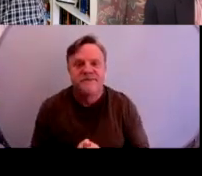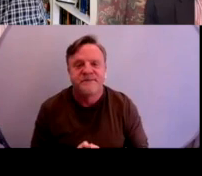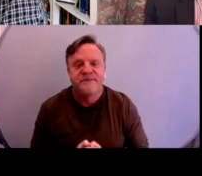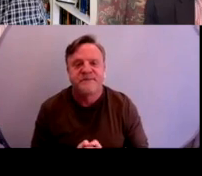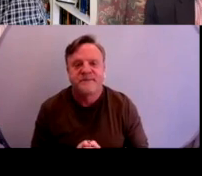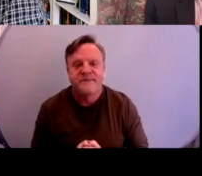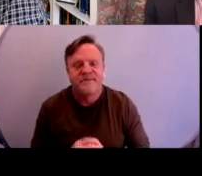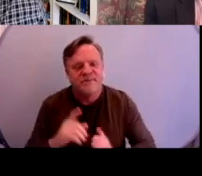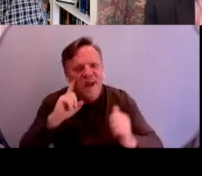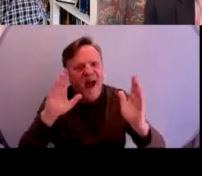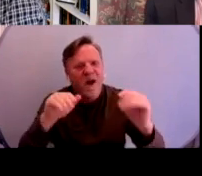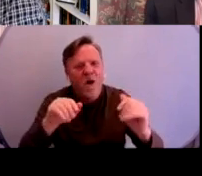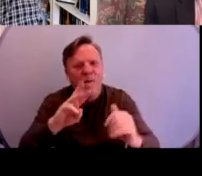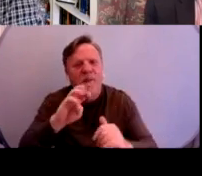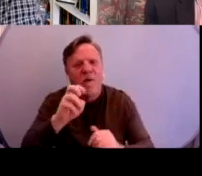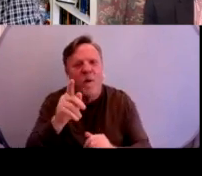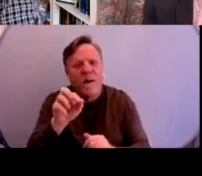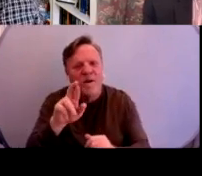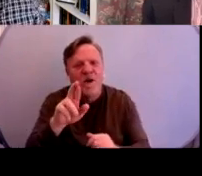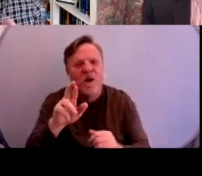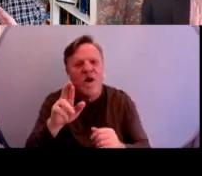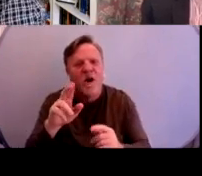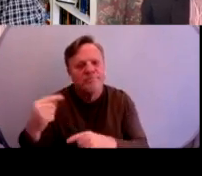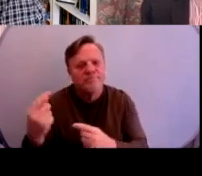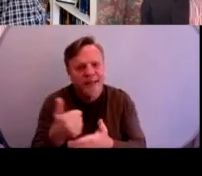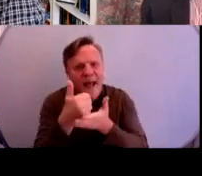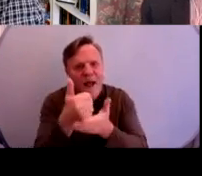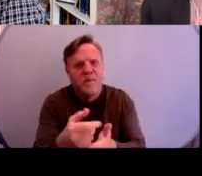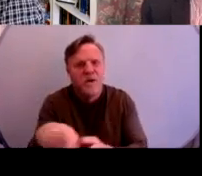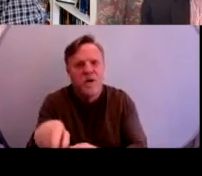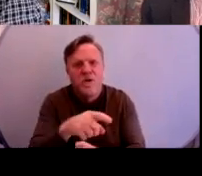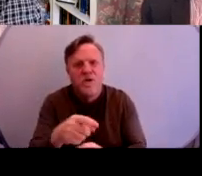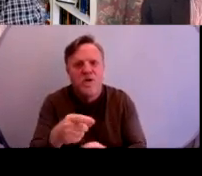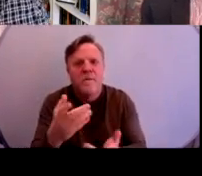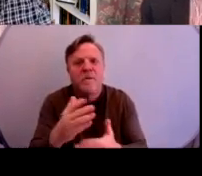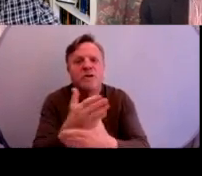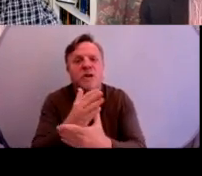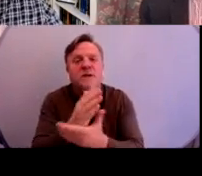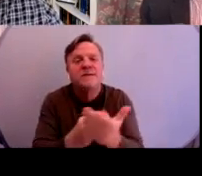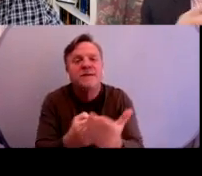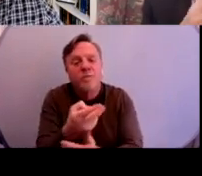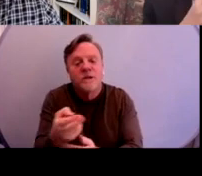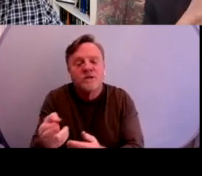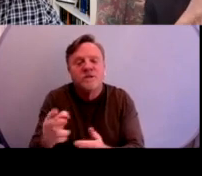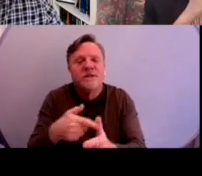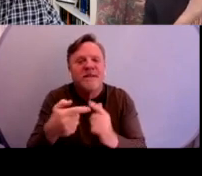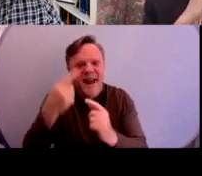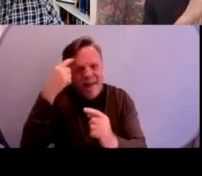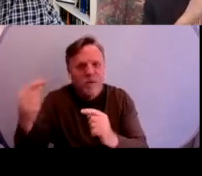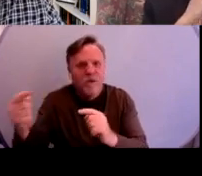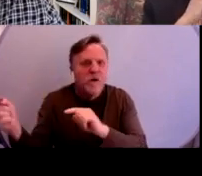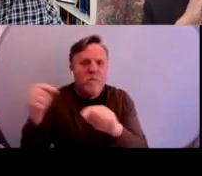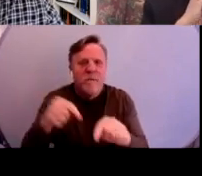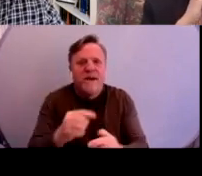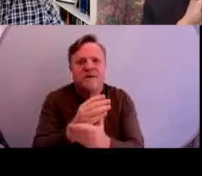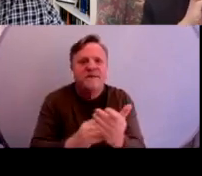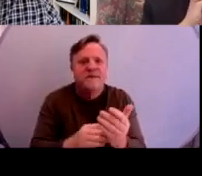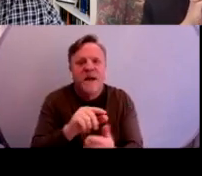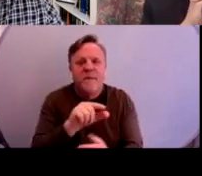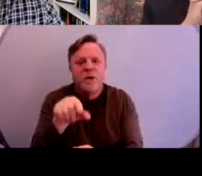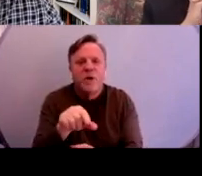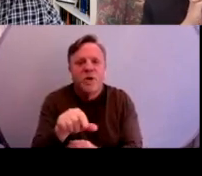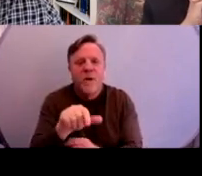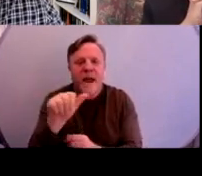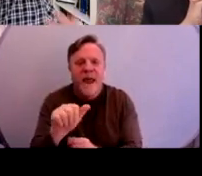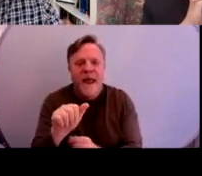I hope this webinar has been helpful for you. I'm going to share a couple of resources, and then I think we're going to go back to some Q&A and see what's come in